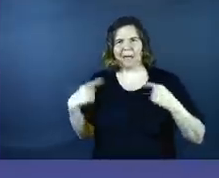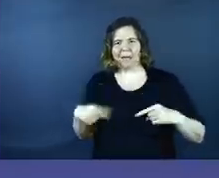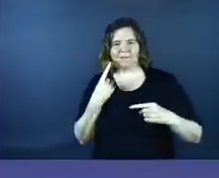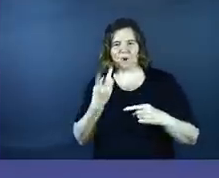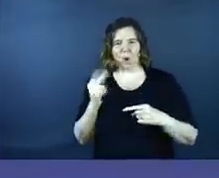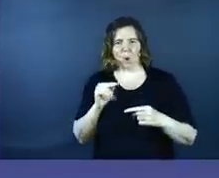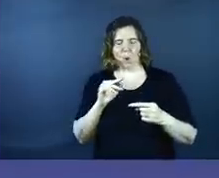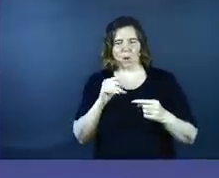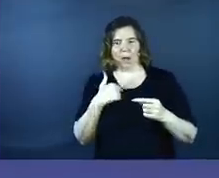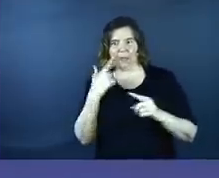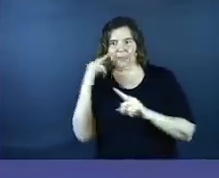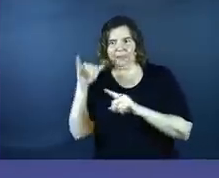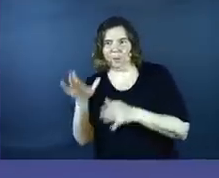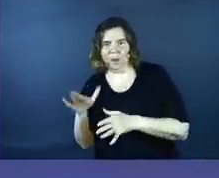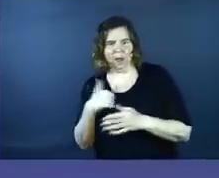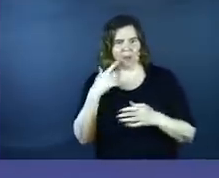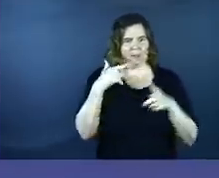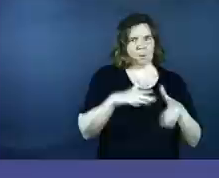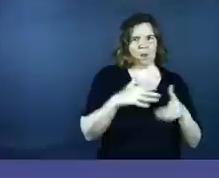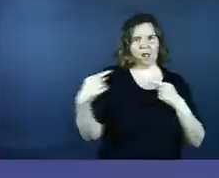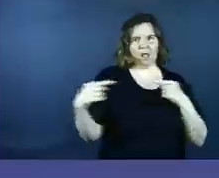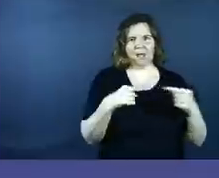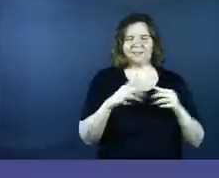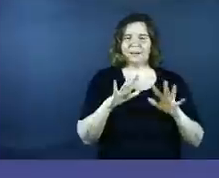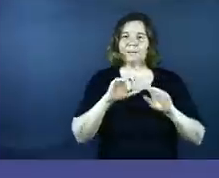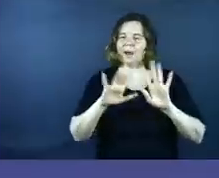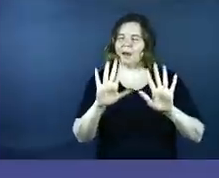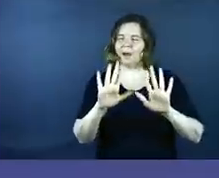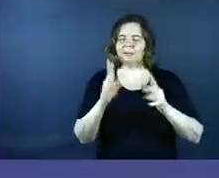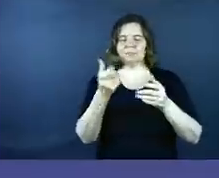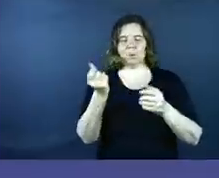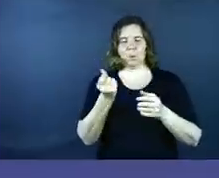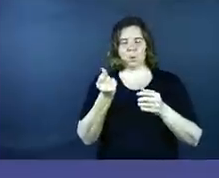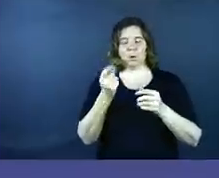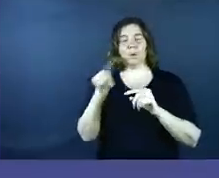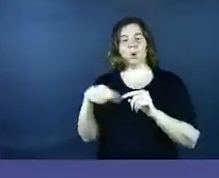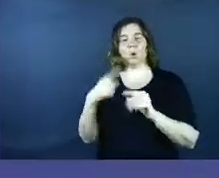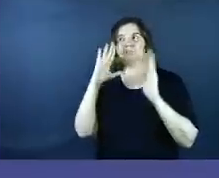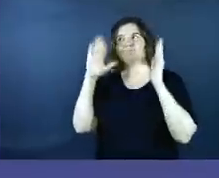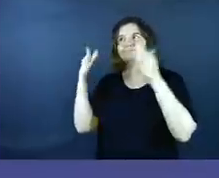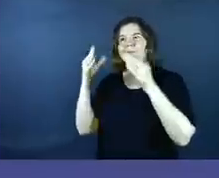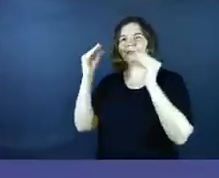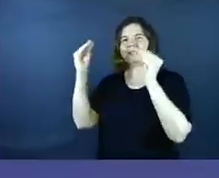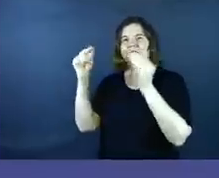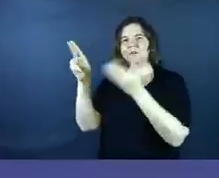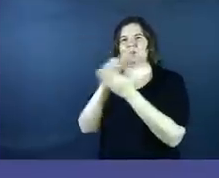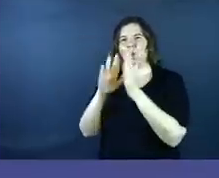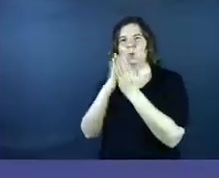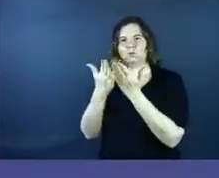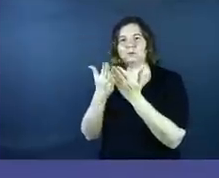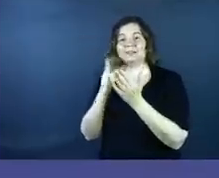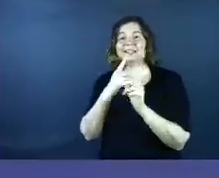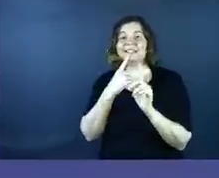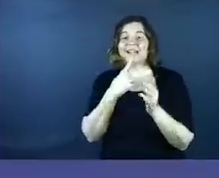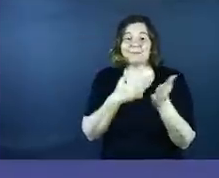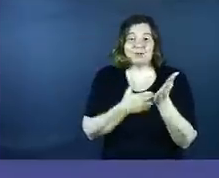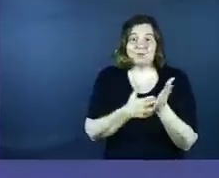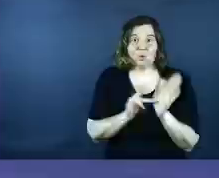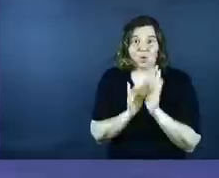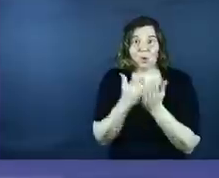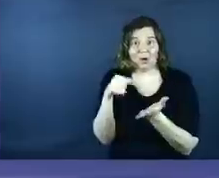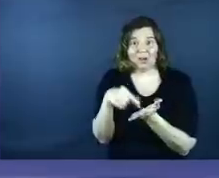own interpretation, but for the teaching of Holy Scripture. I love the way he puts it there. It's like, be true to the